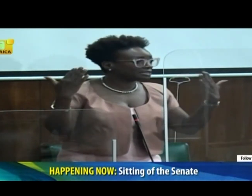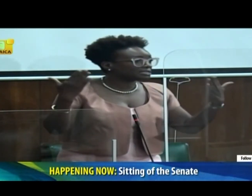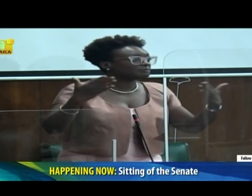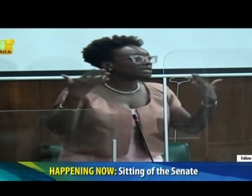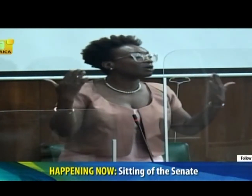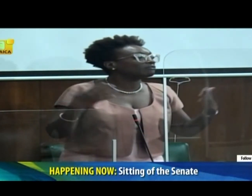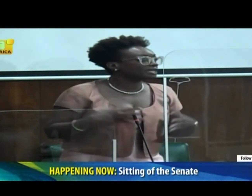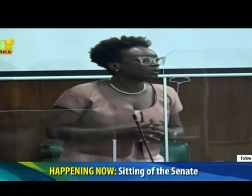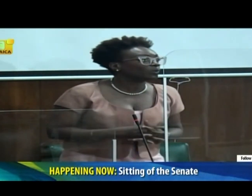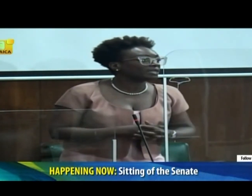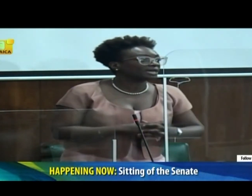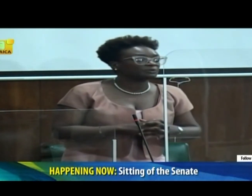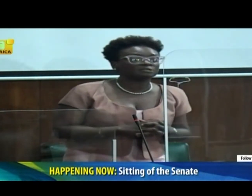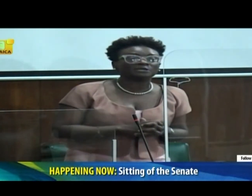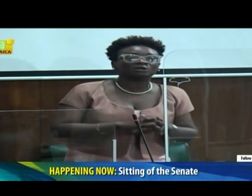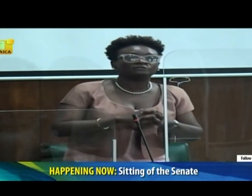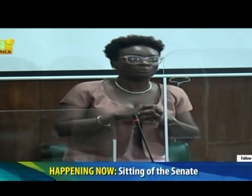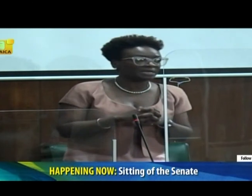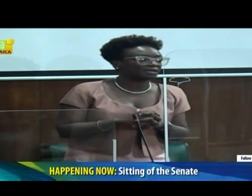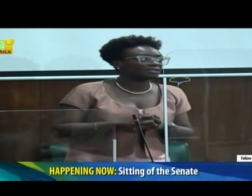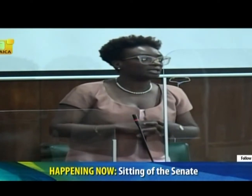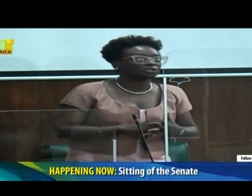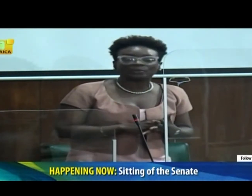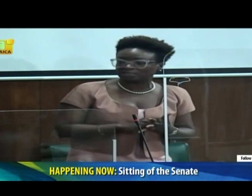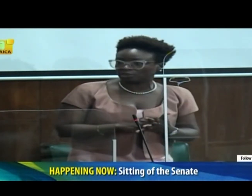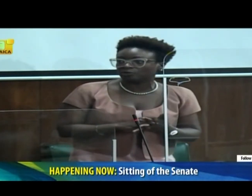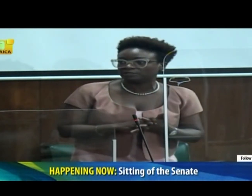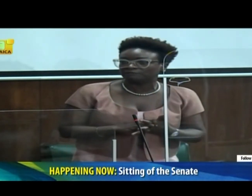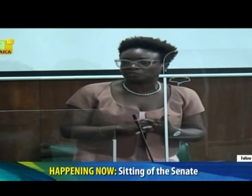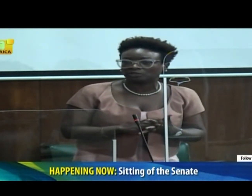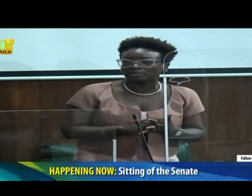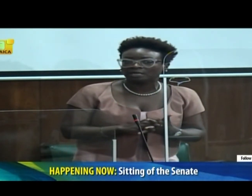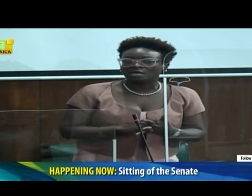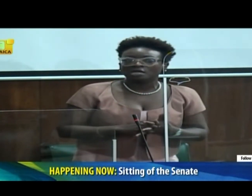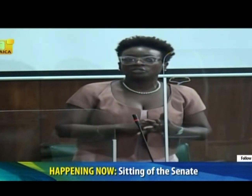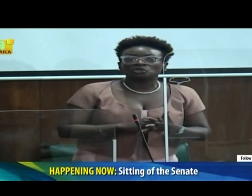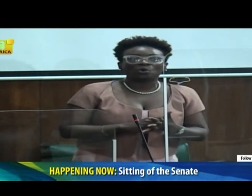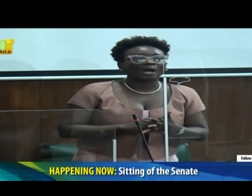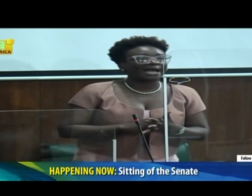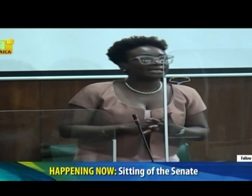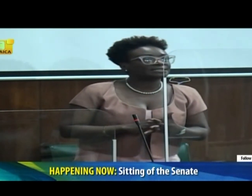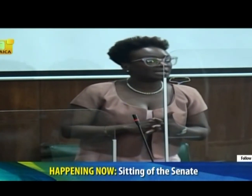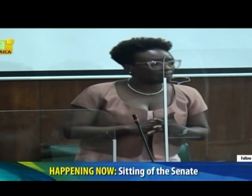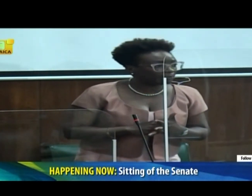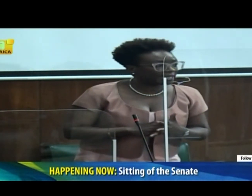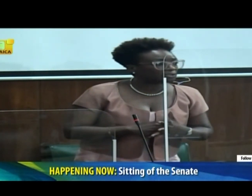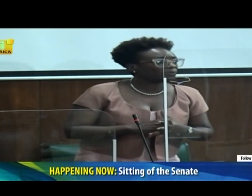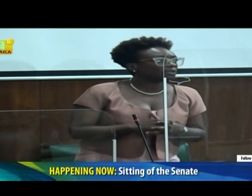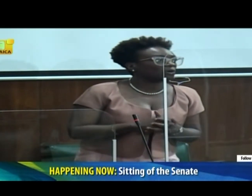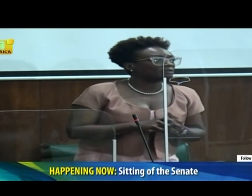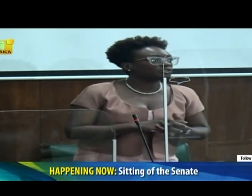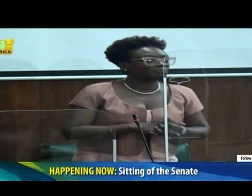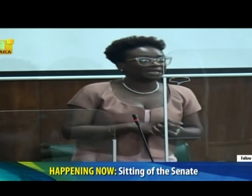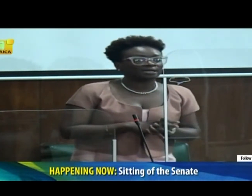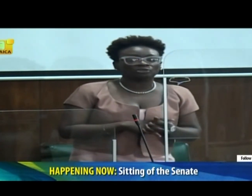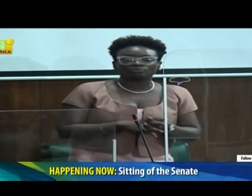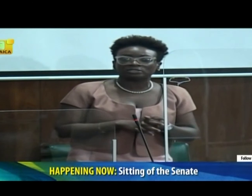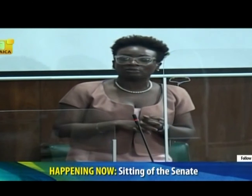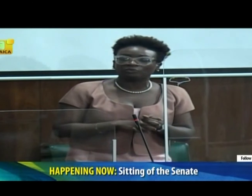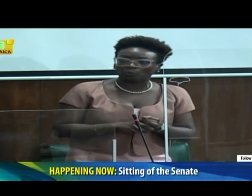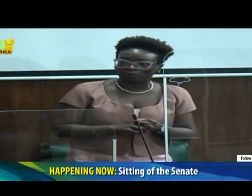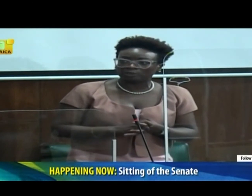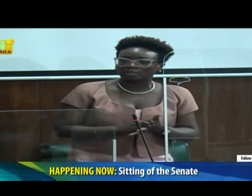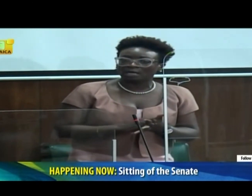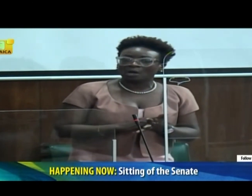and speak of in the way that we speak of Jamaica in the 2030 vision. So I celebrate with all of Jamaica and the rest